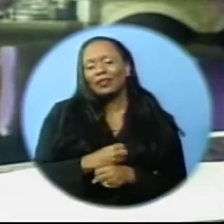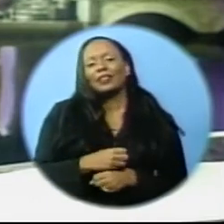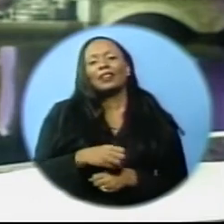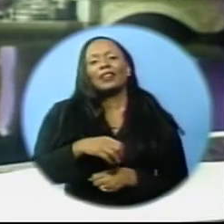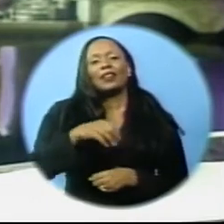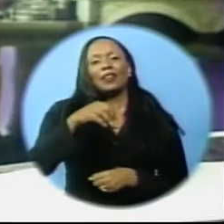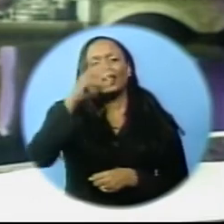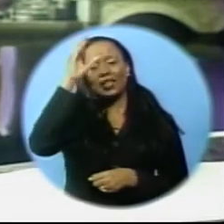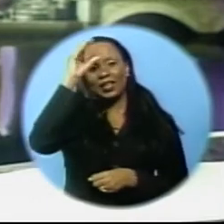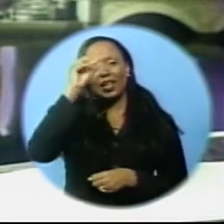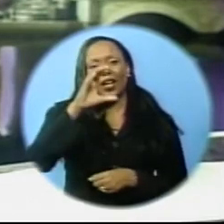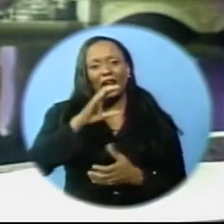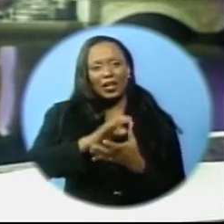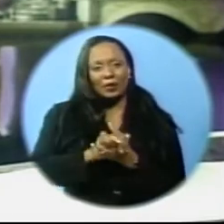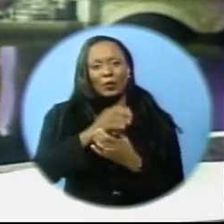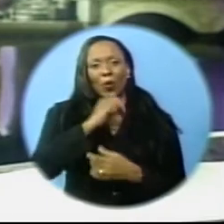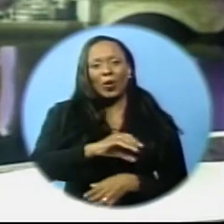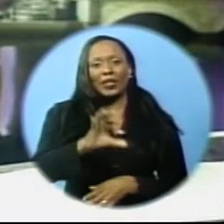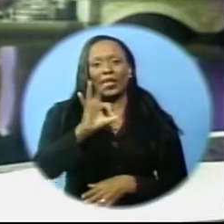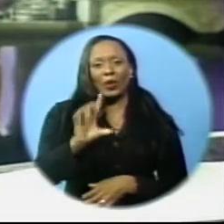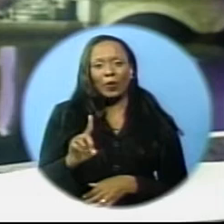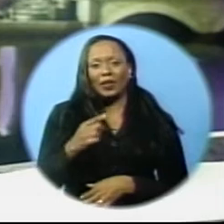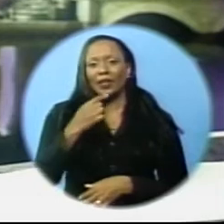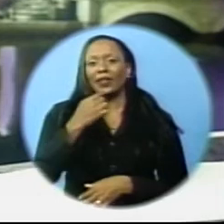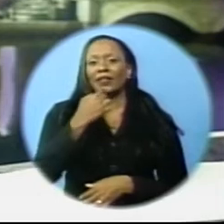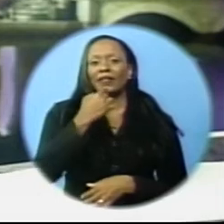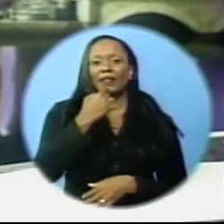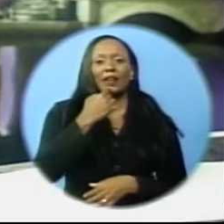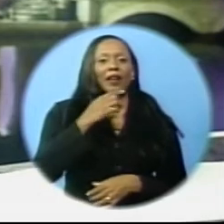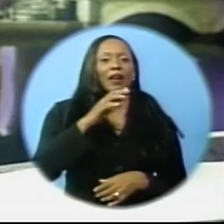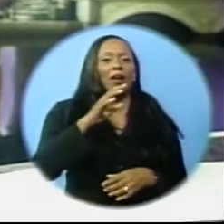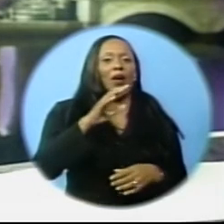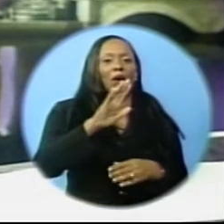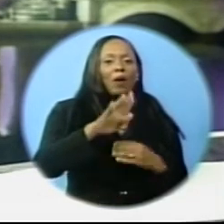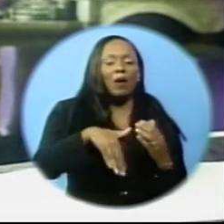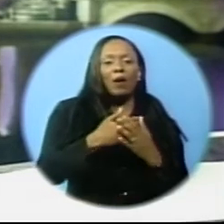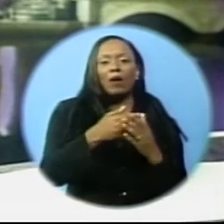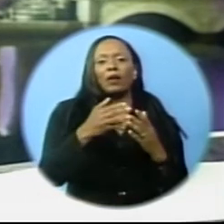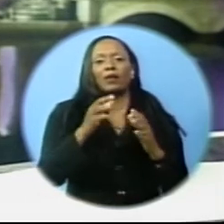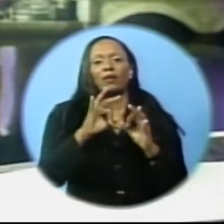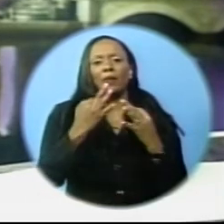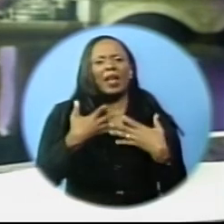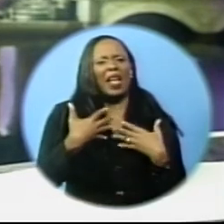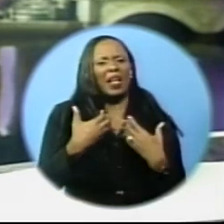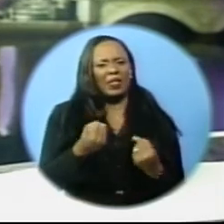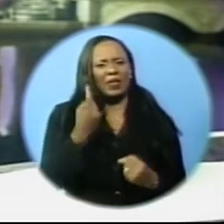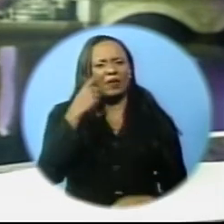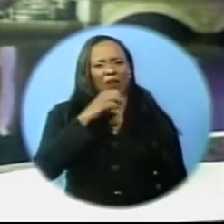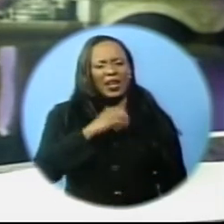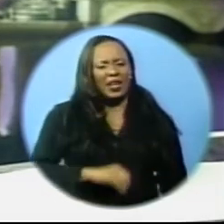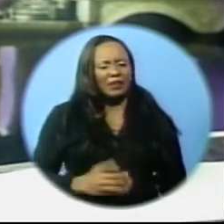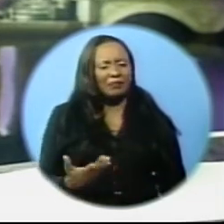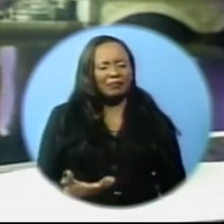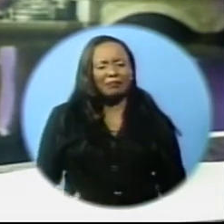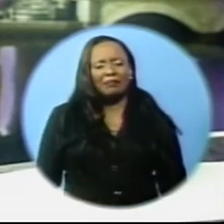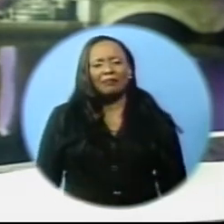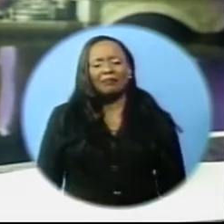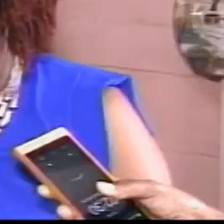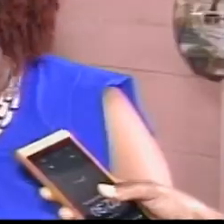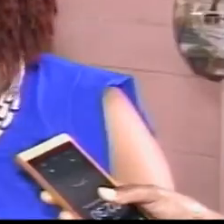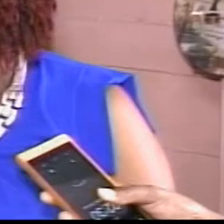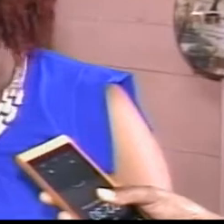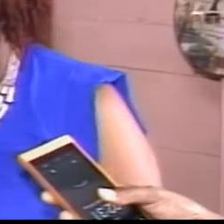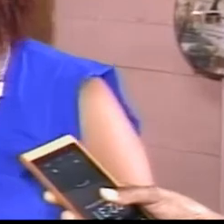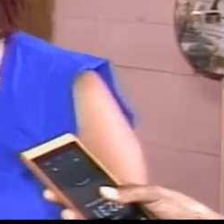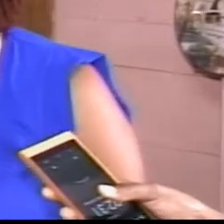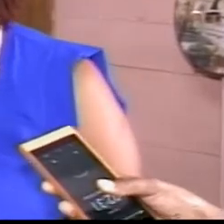age. Suzanne Wilkinson says, like her grandmother's siblings, Doris is quite healthy for her age.